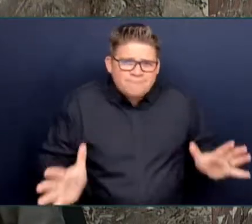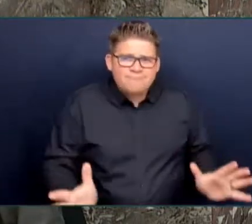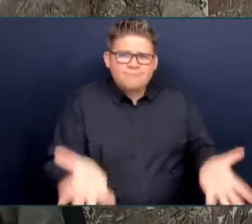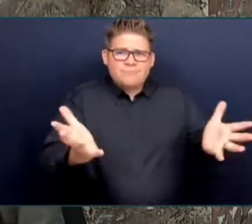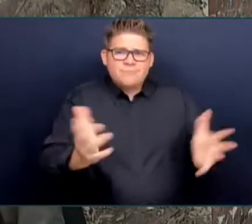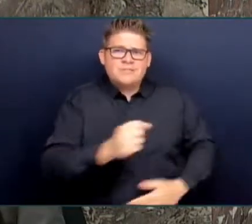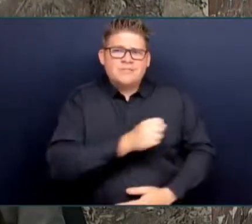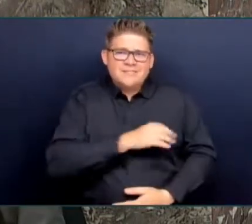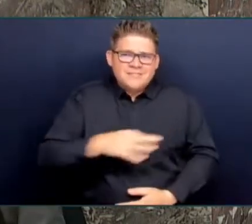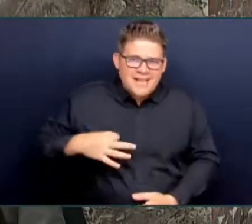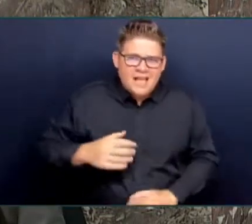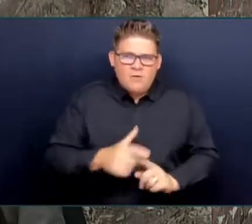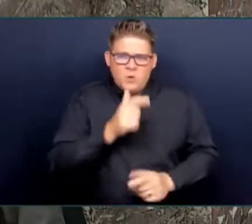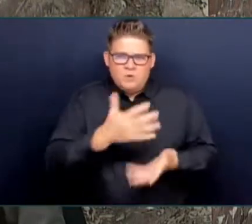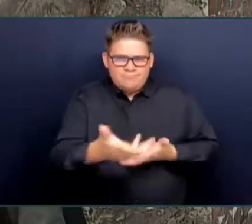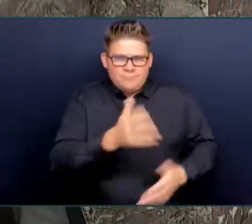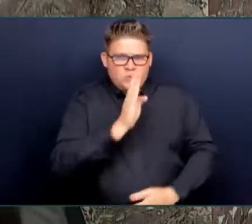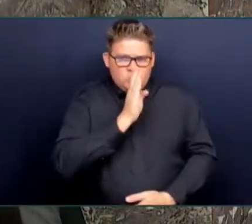British Columbia needs.